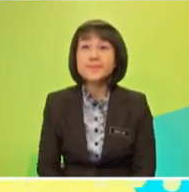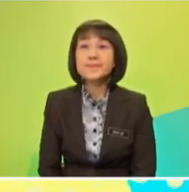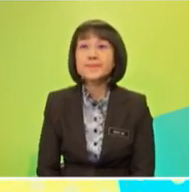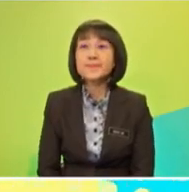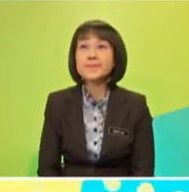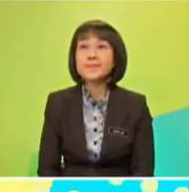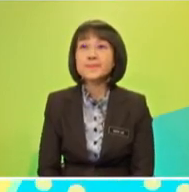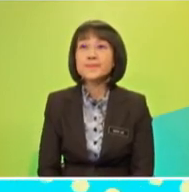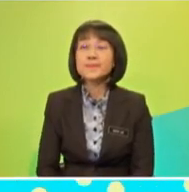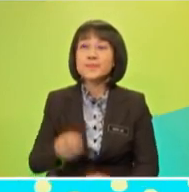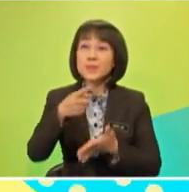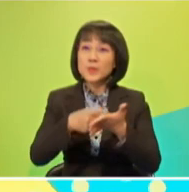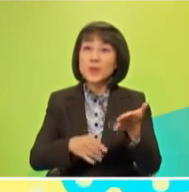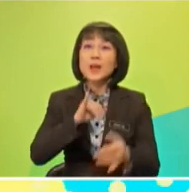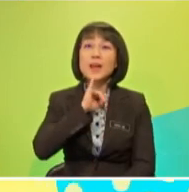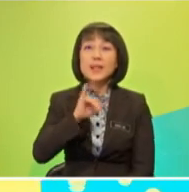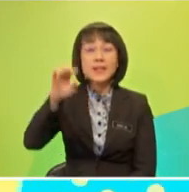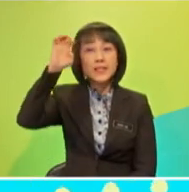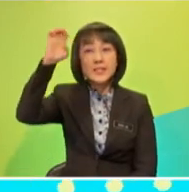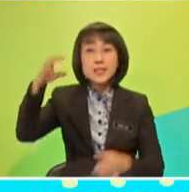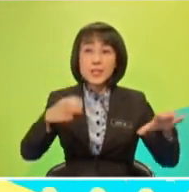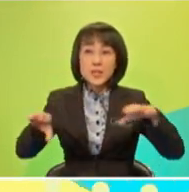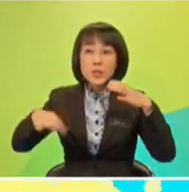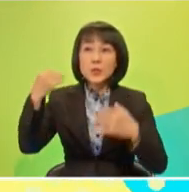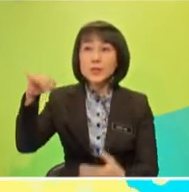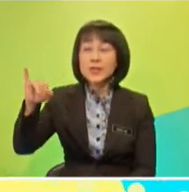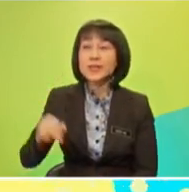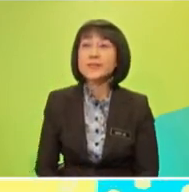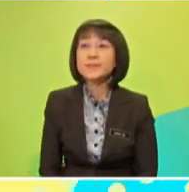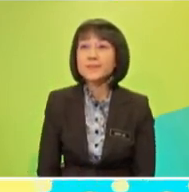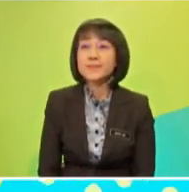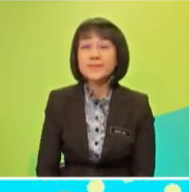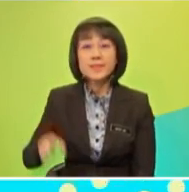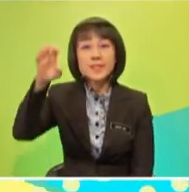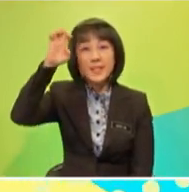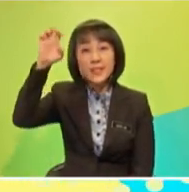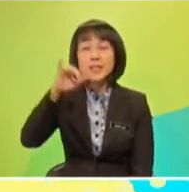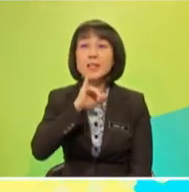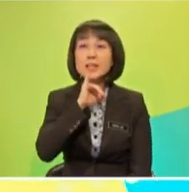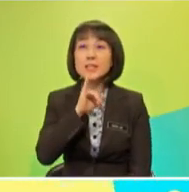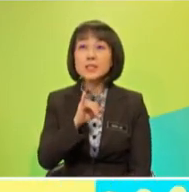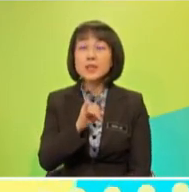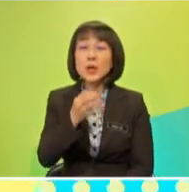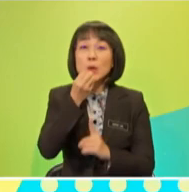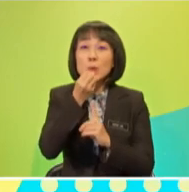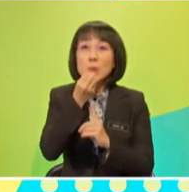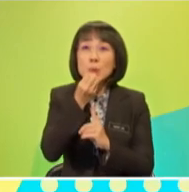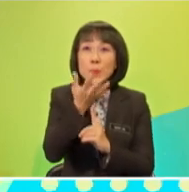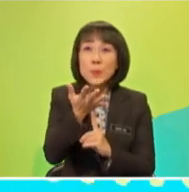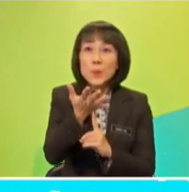Megan, what is he doing? Megan? He's blowing a balloon.